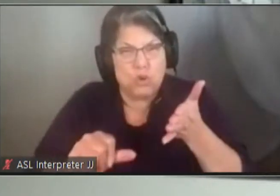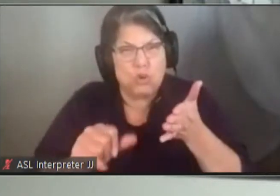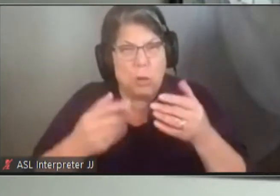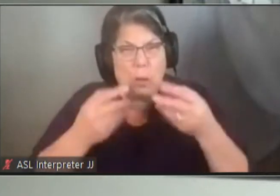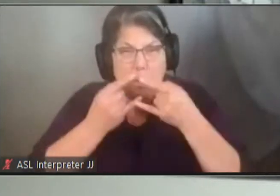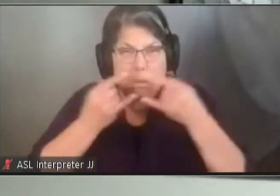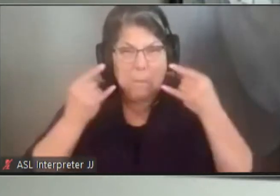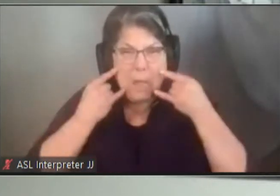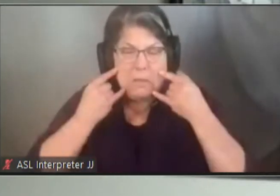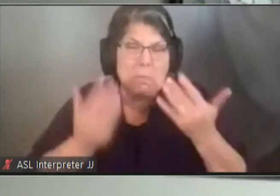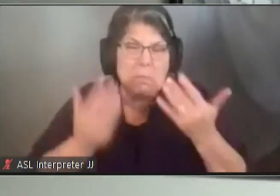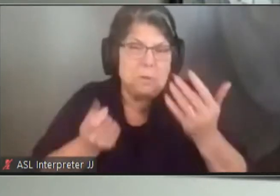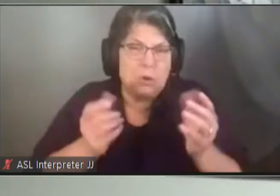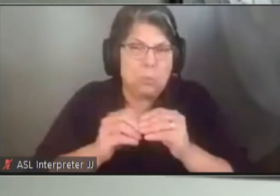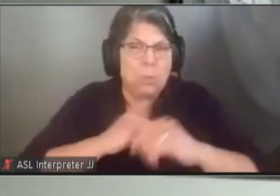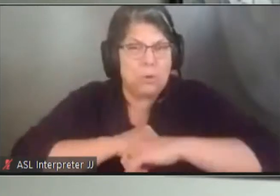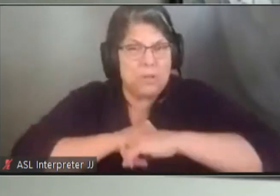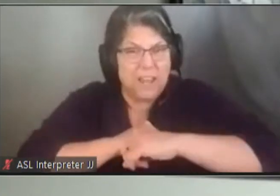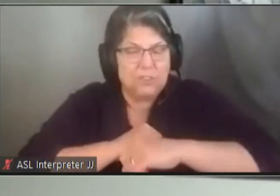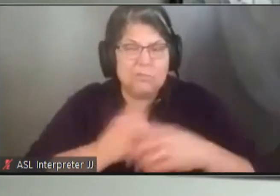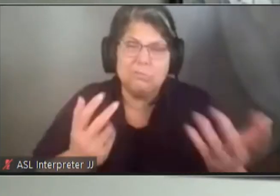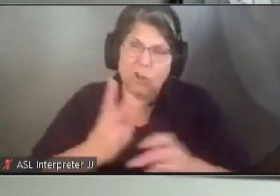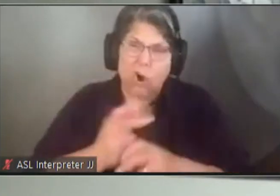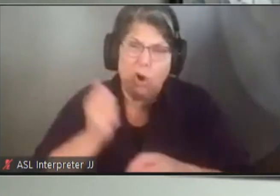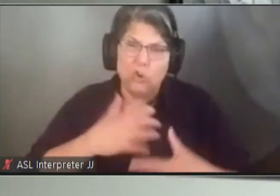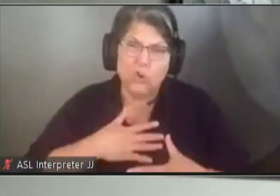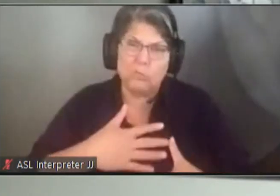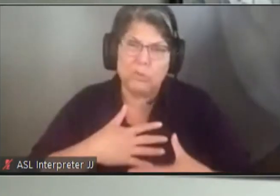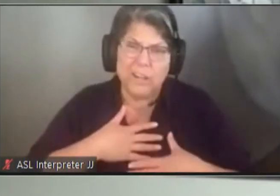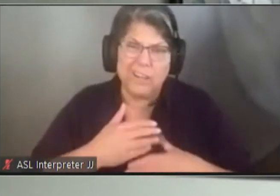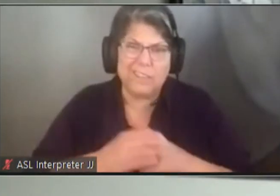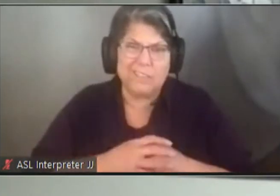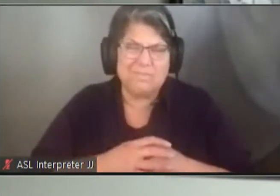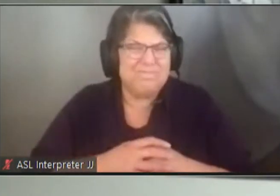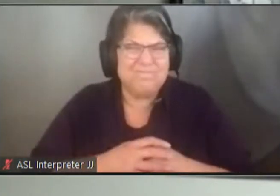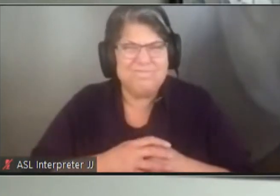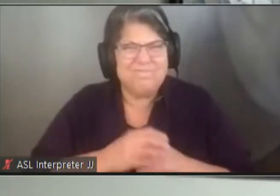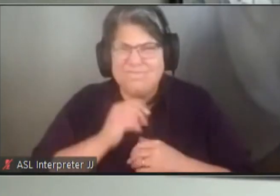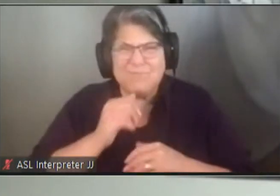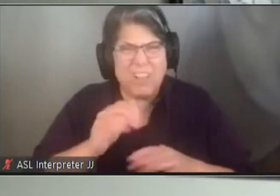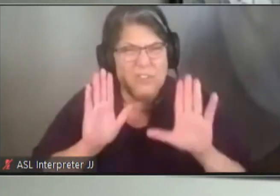protection. It's going to be harder to breathe through. So there's not really a great recommendation about